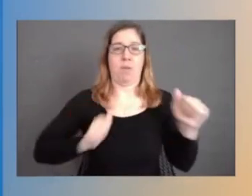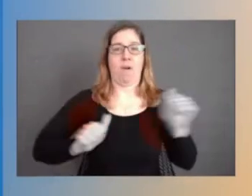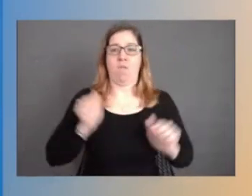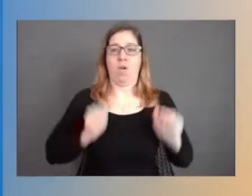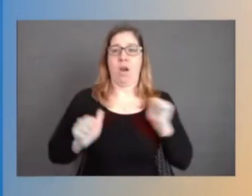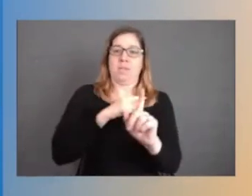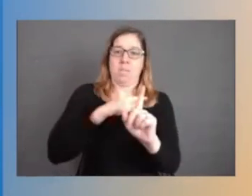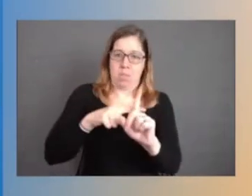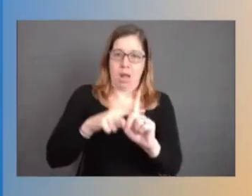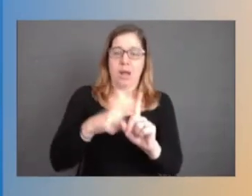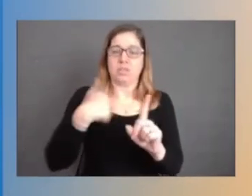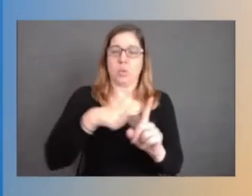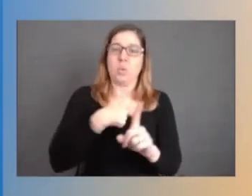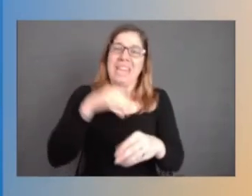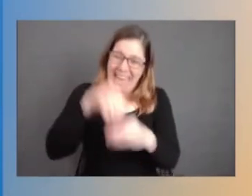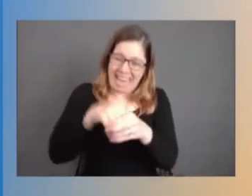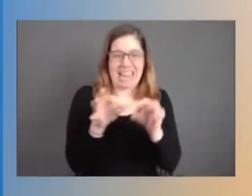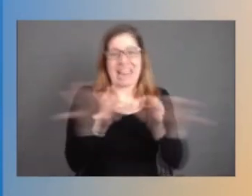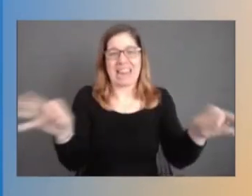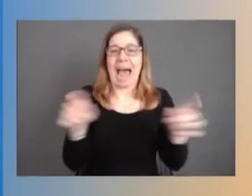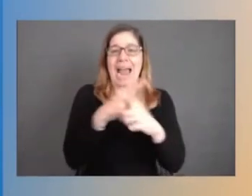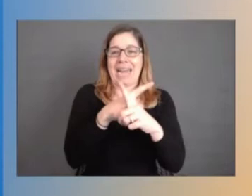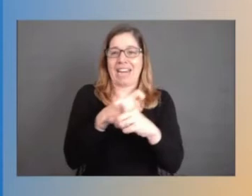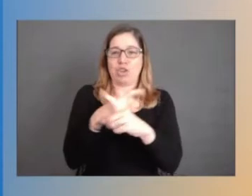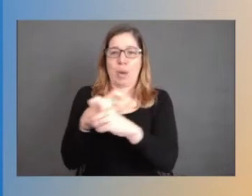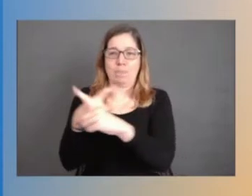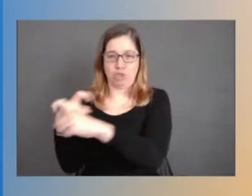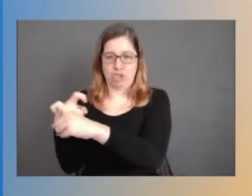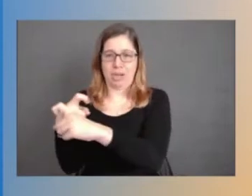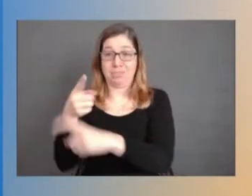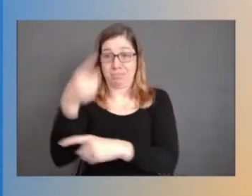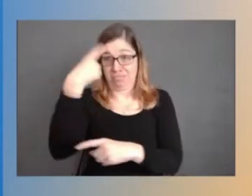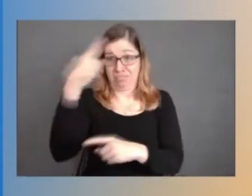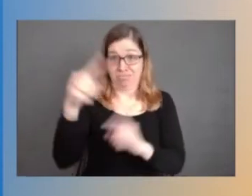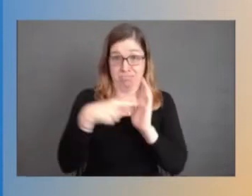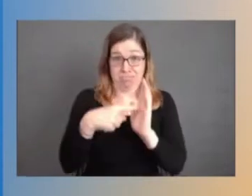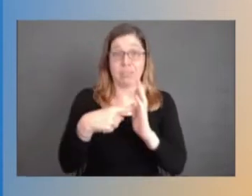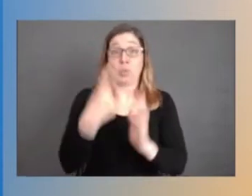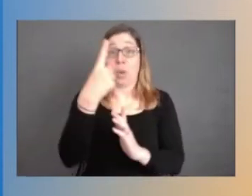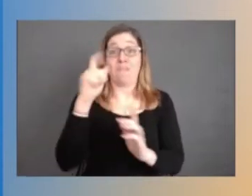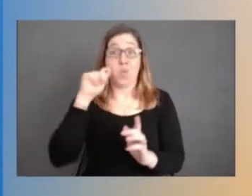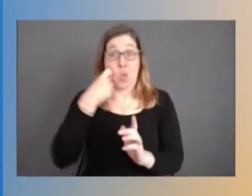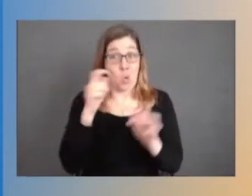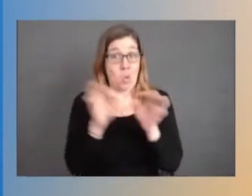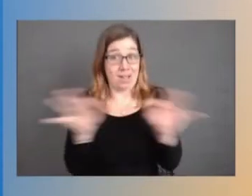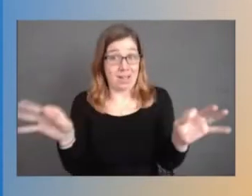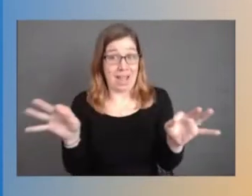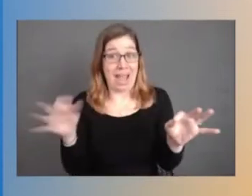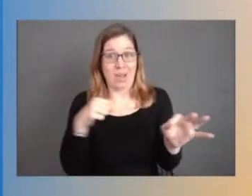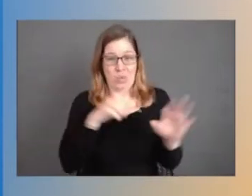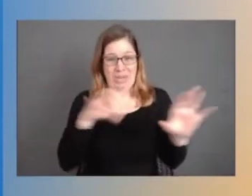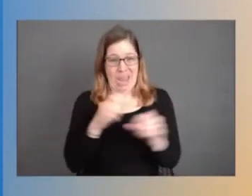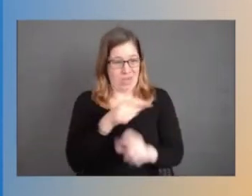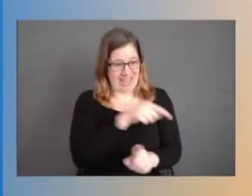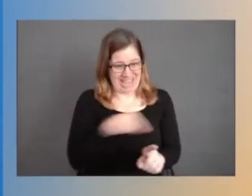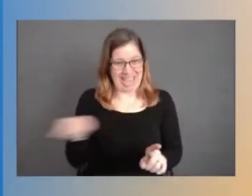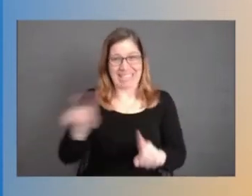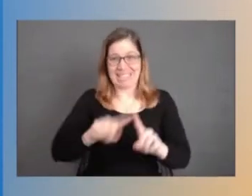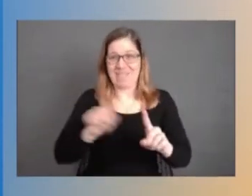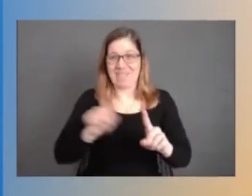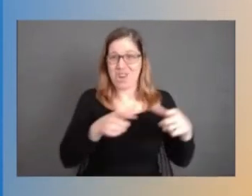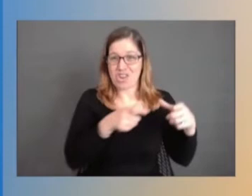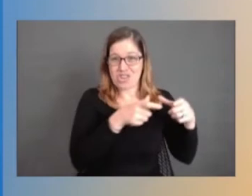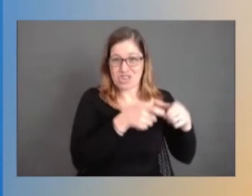encryption. And so one of the really cool things that we were able to do throughout these generations of cards is actually do